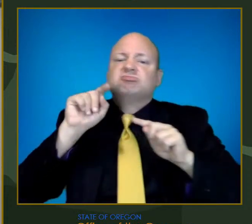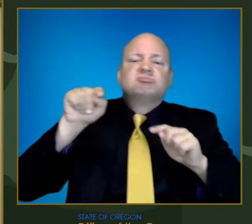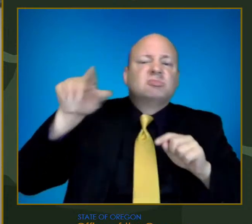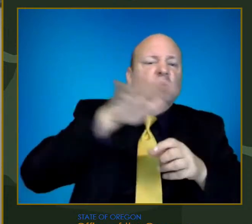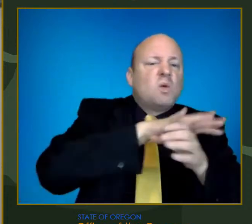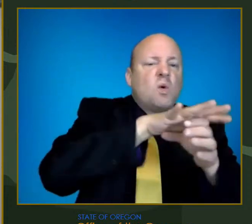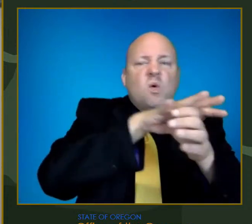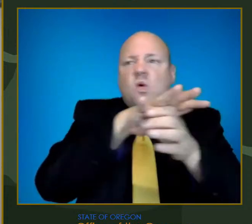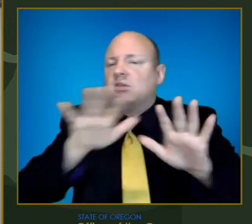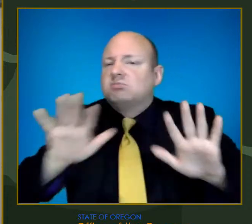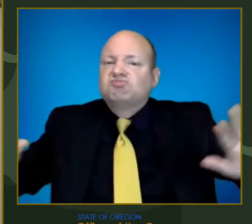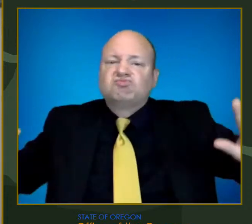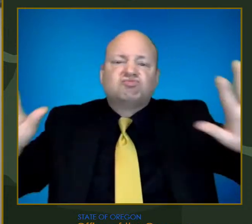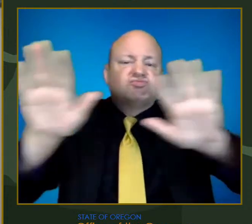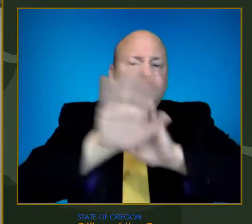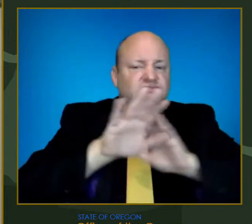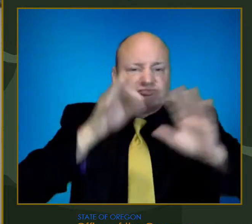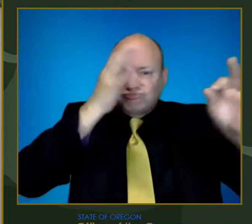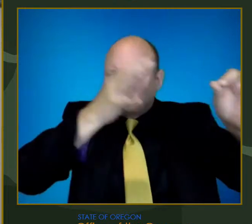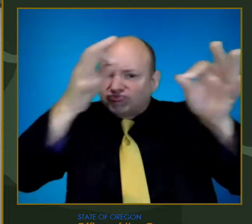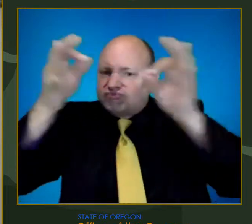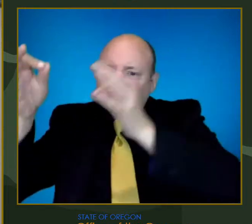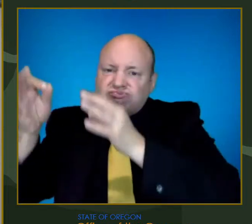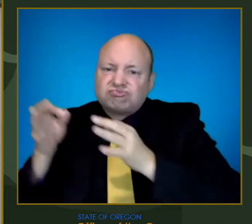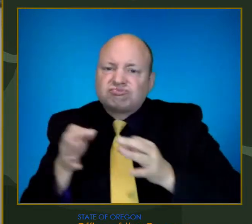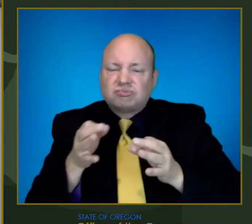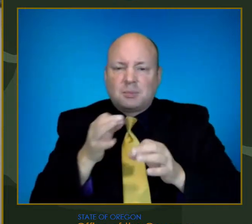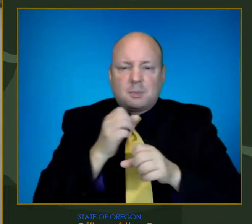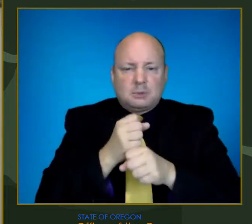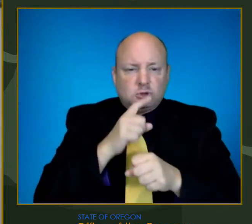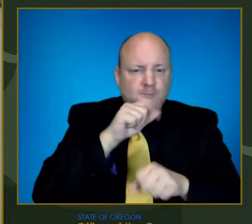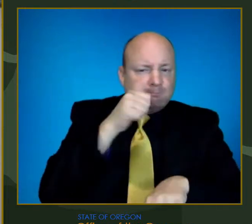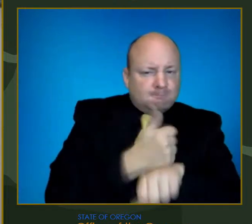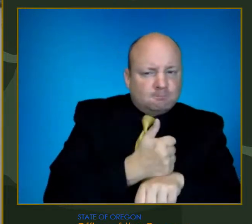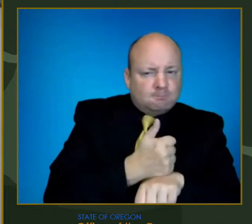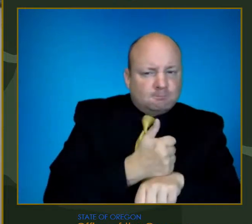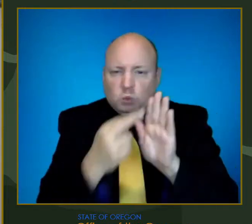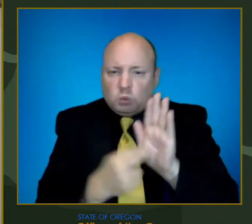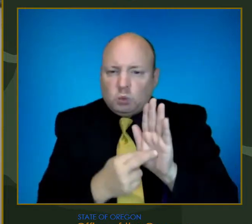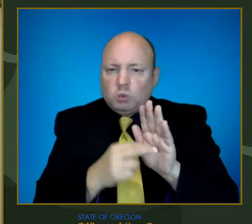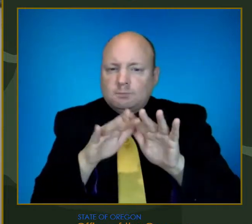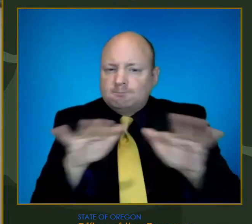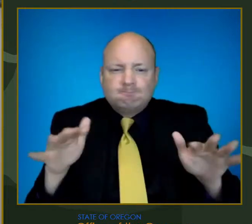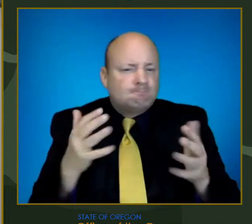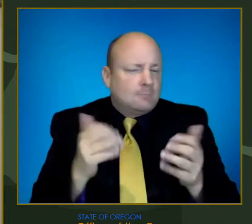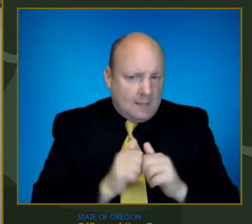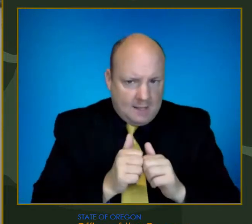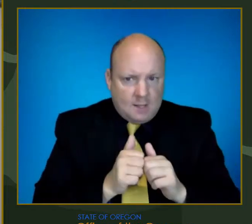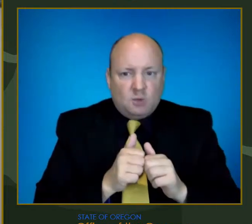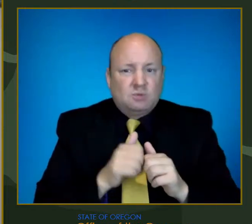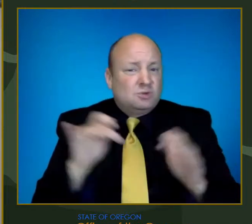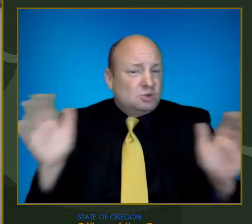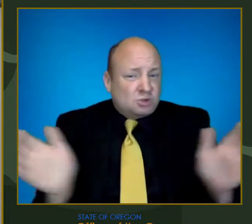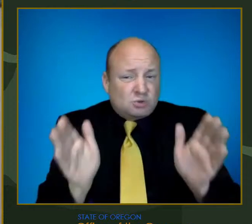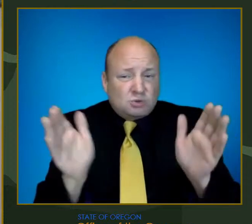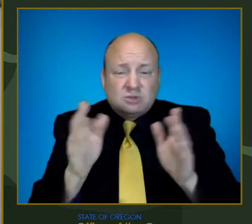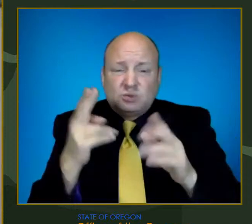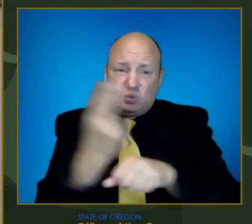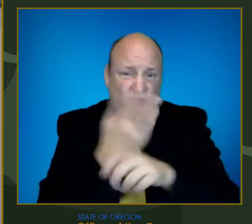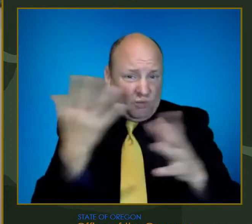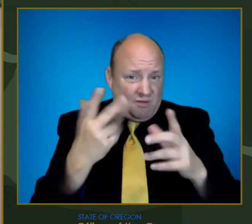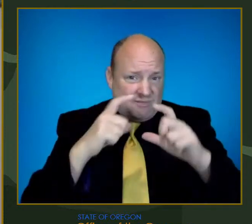authority. And we continue to encourage Oregonians to mask up and get vaccinated. And I'll